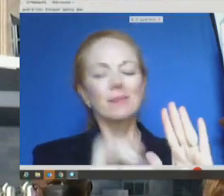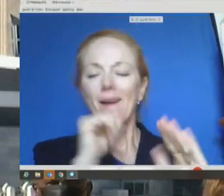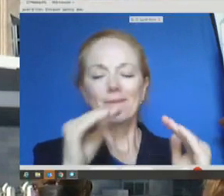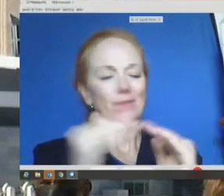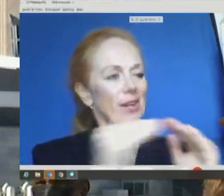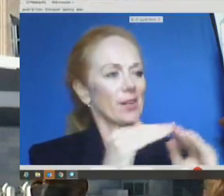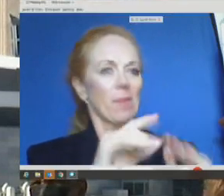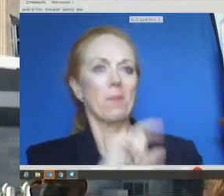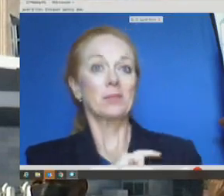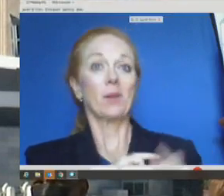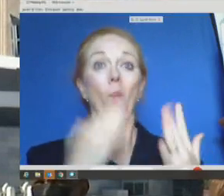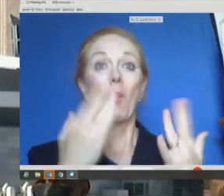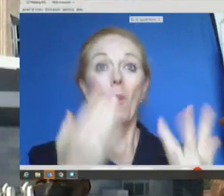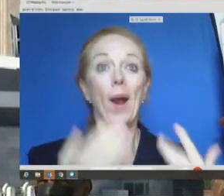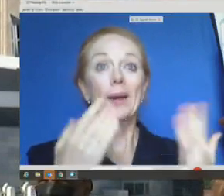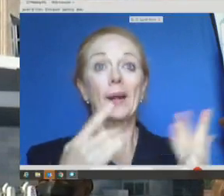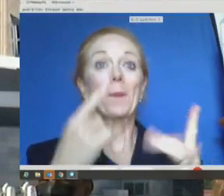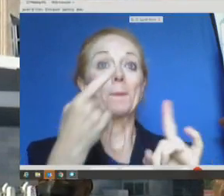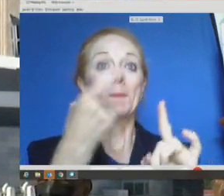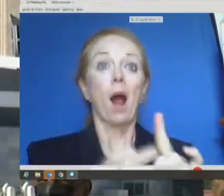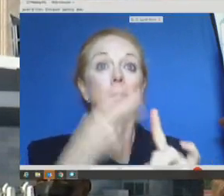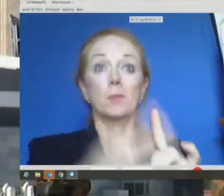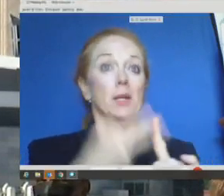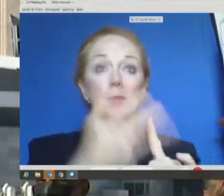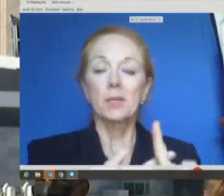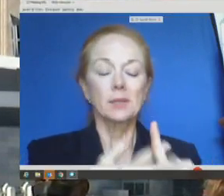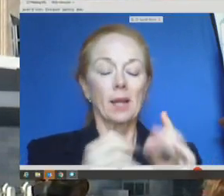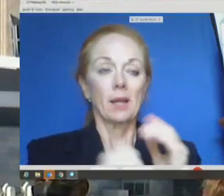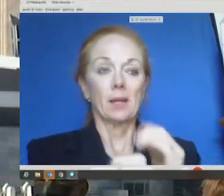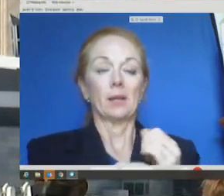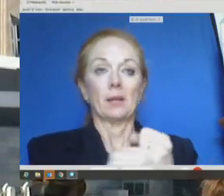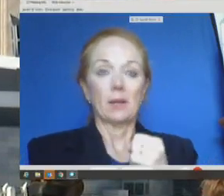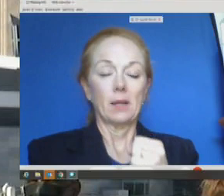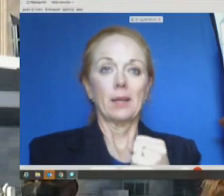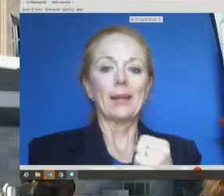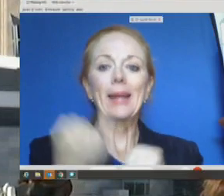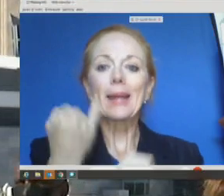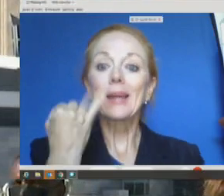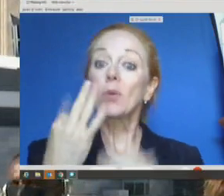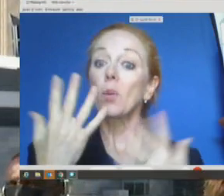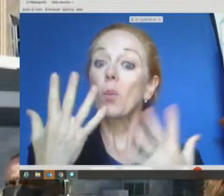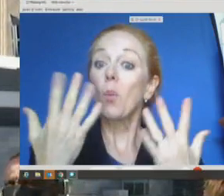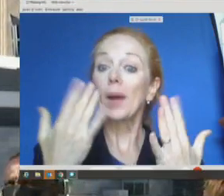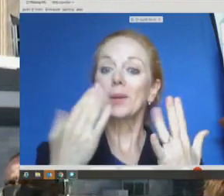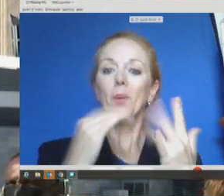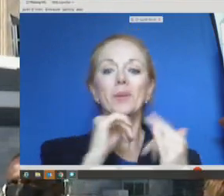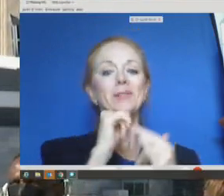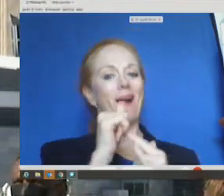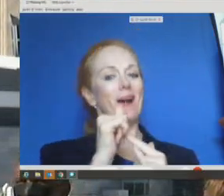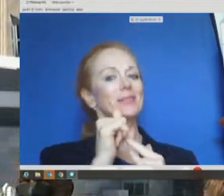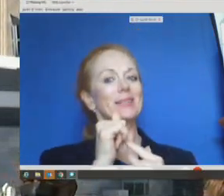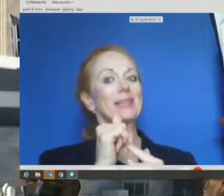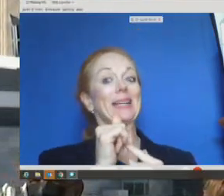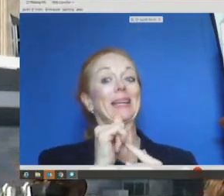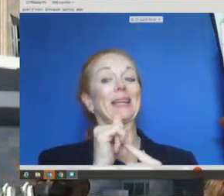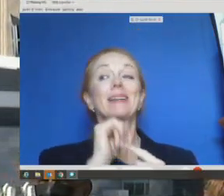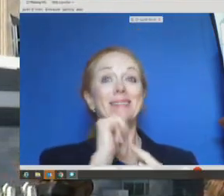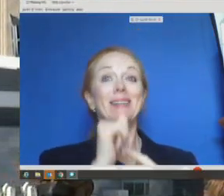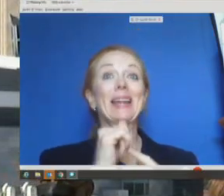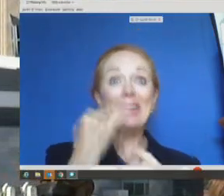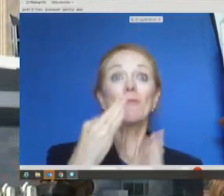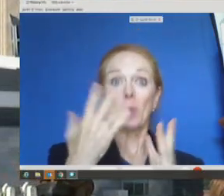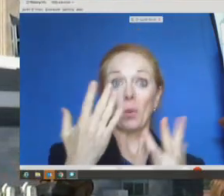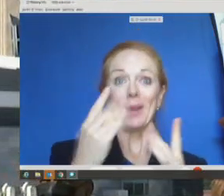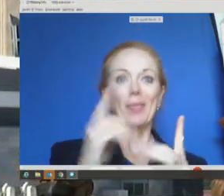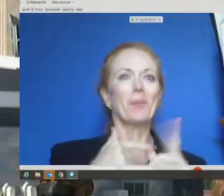months and months. And had we waited, we wouldn't even have begun the investigation until last week, internal investigation.